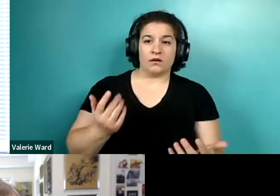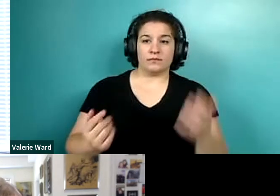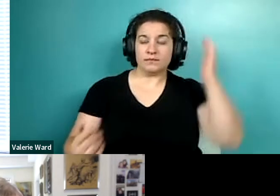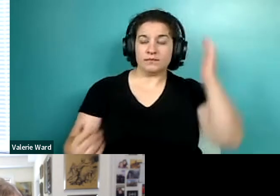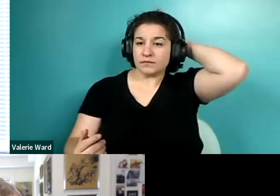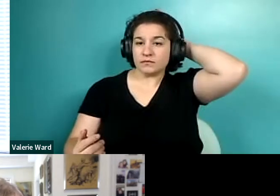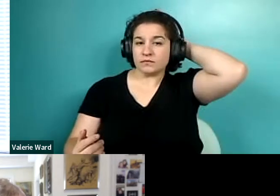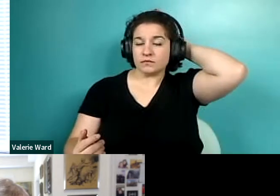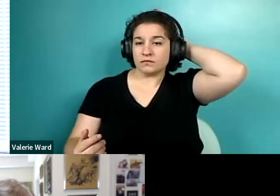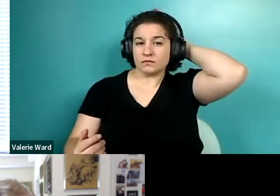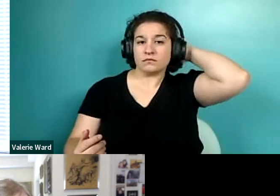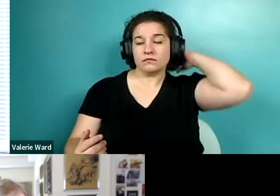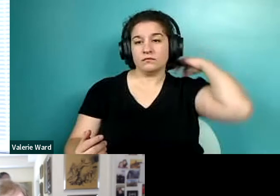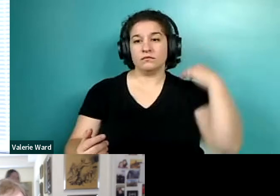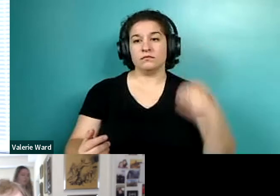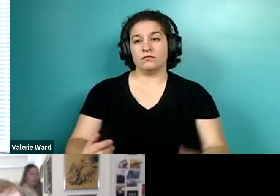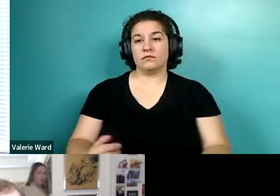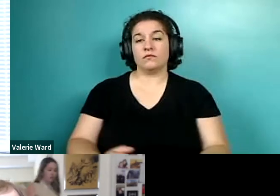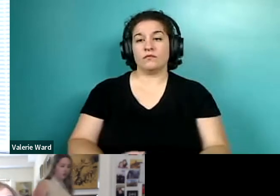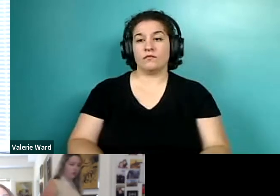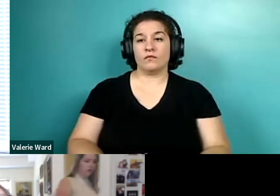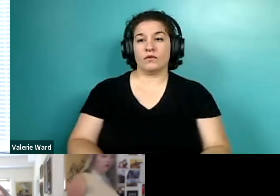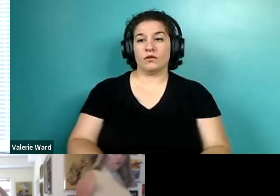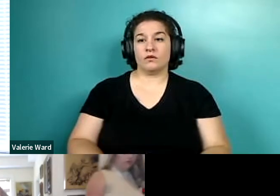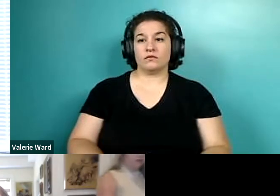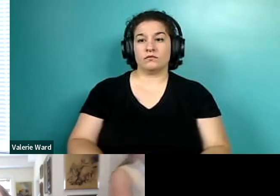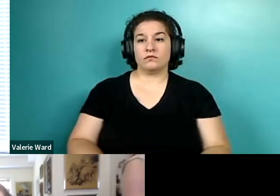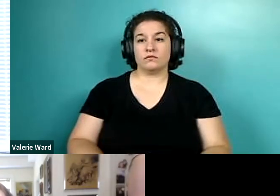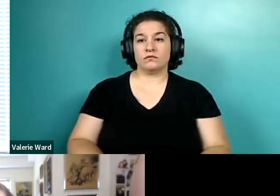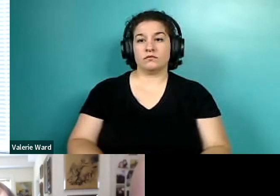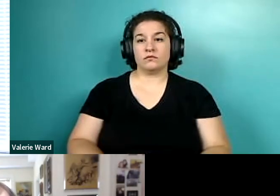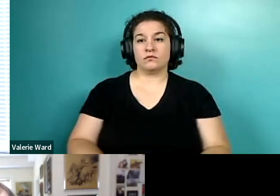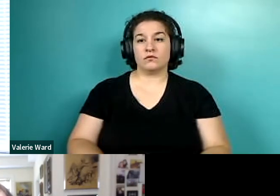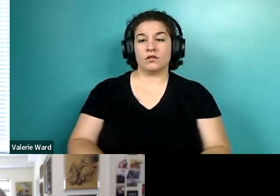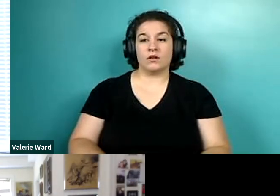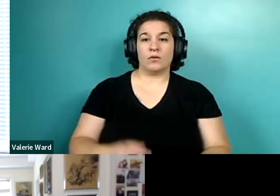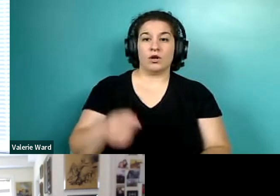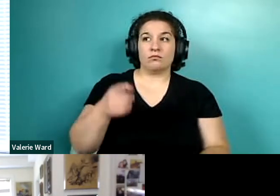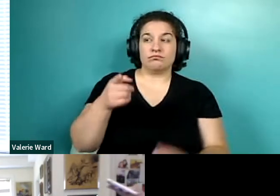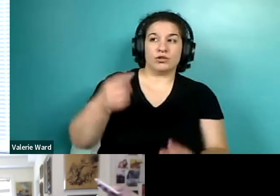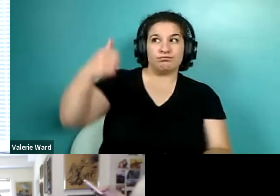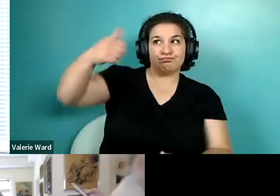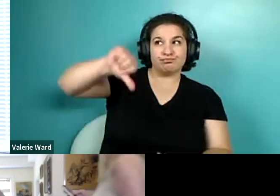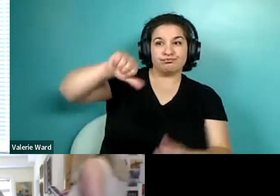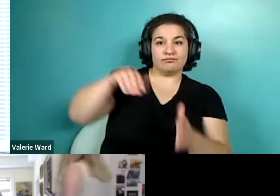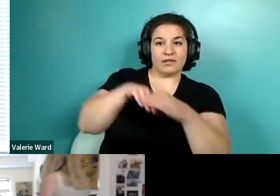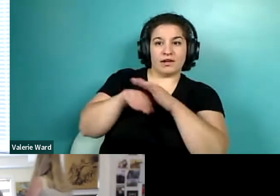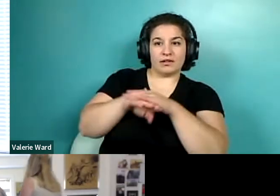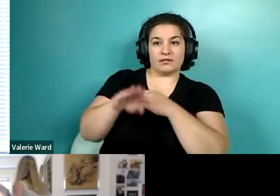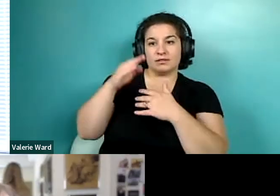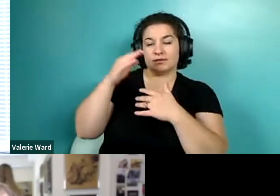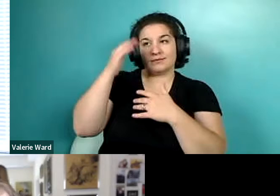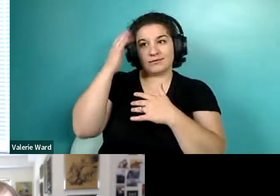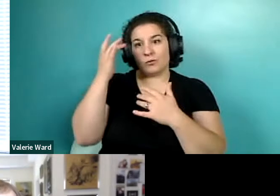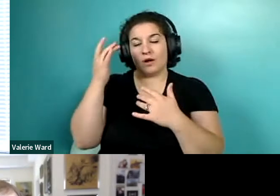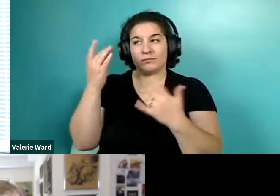when, you're denied access because of whatever? I mean, I'm